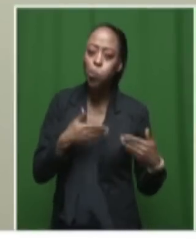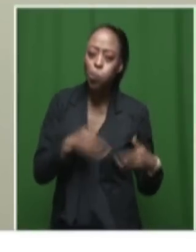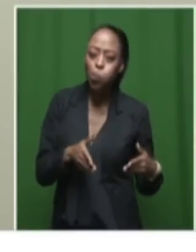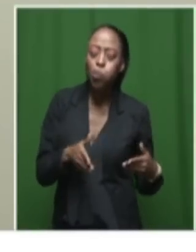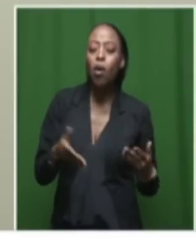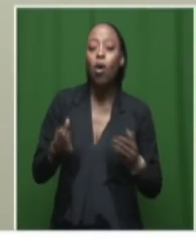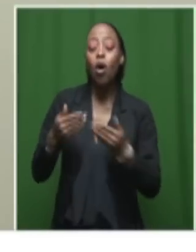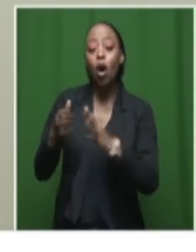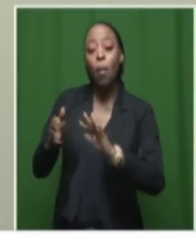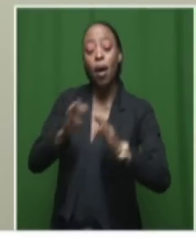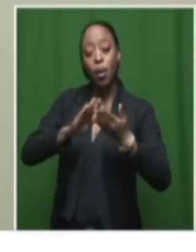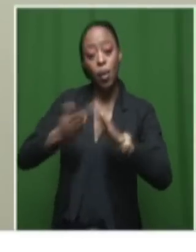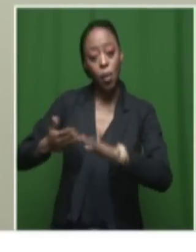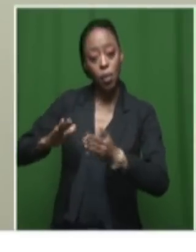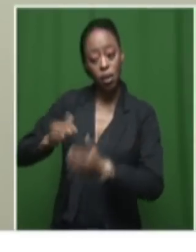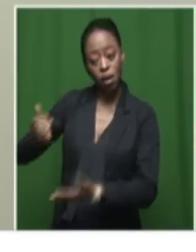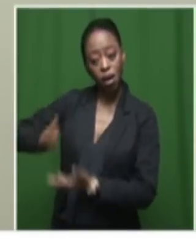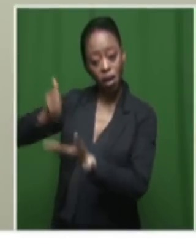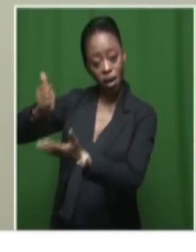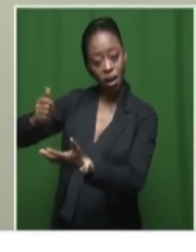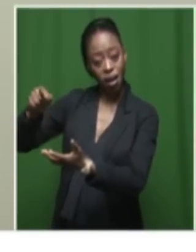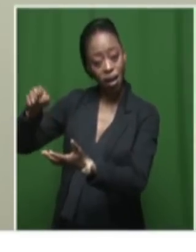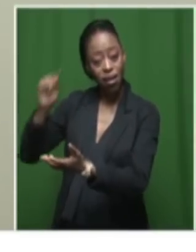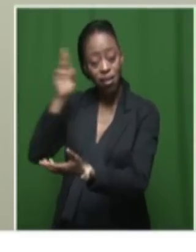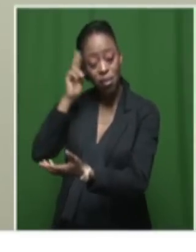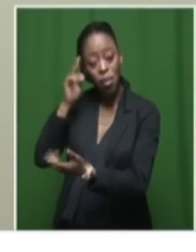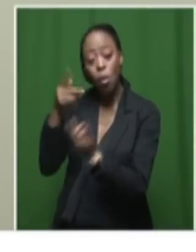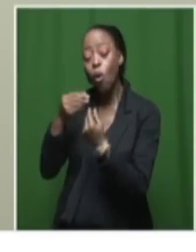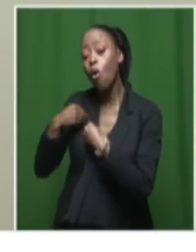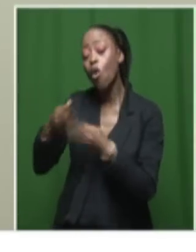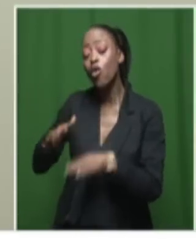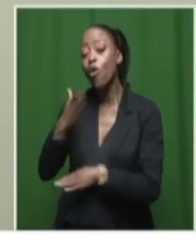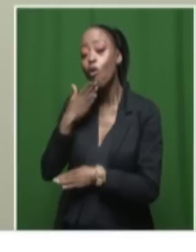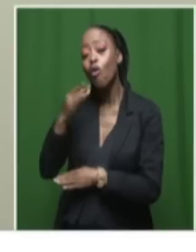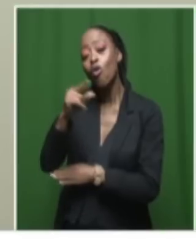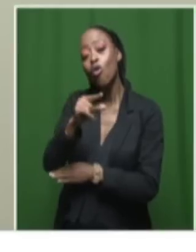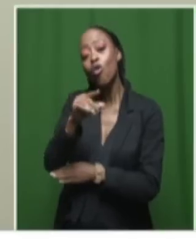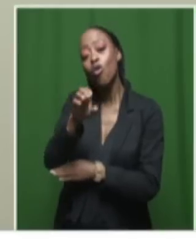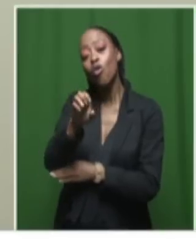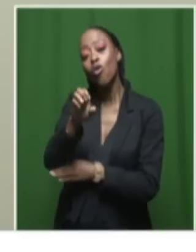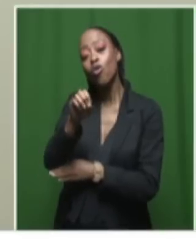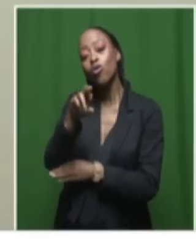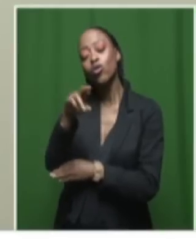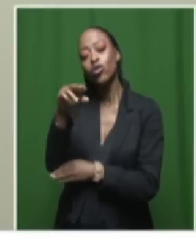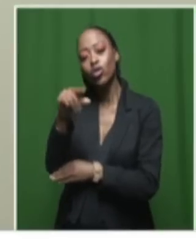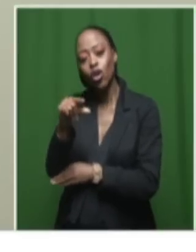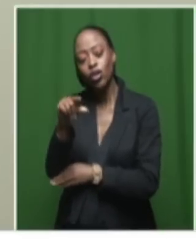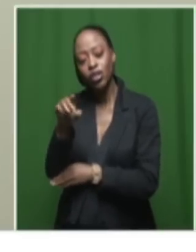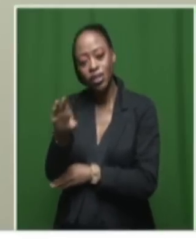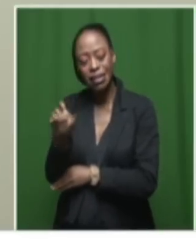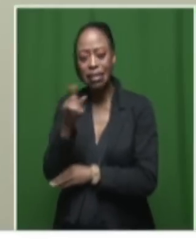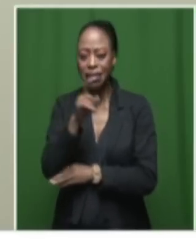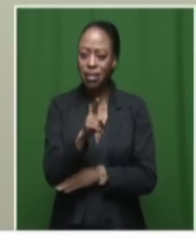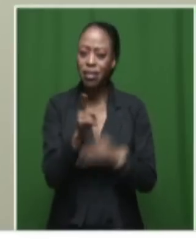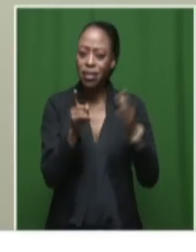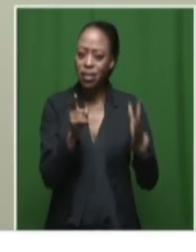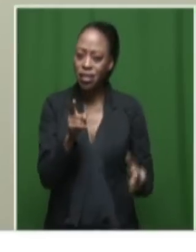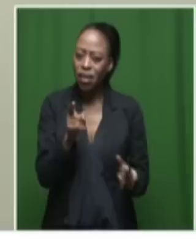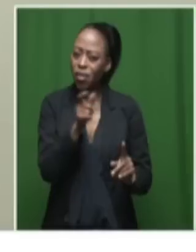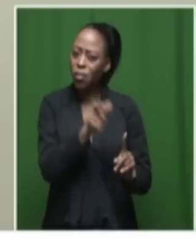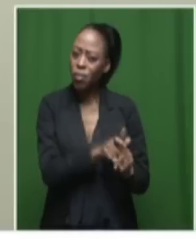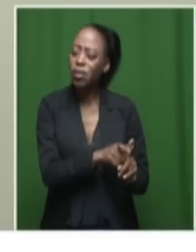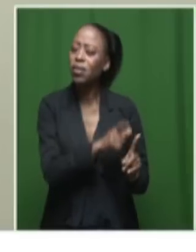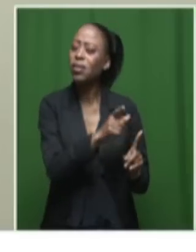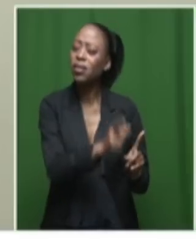Society Foundation money, which comes from George Soros, who's a notorious neoliberal, one of the most reactionary people